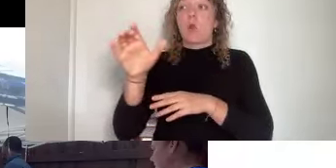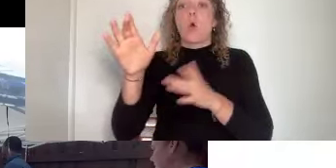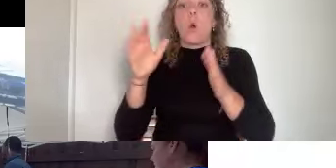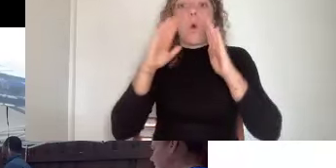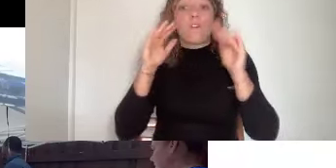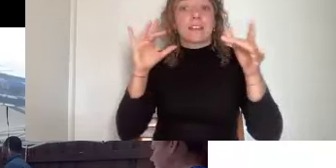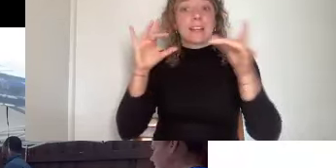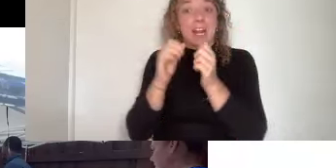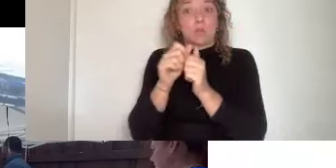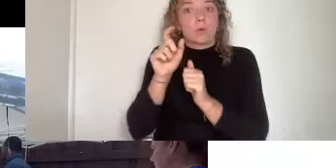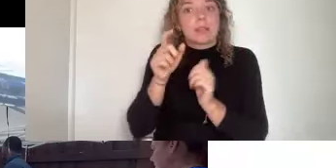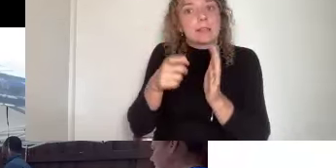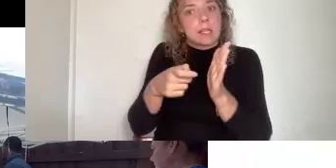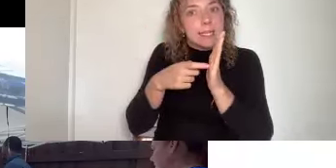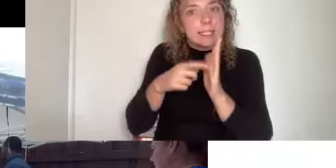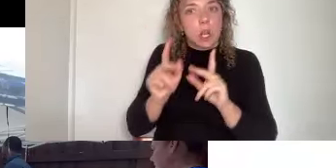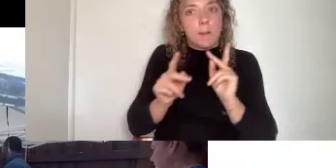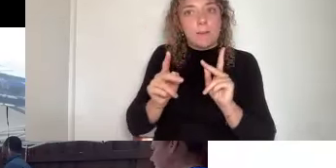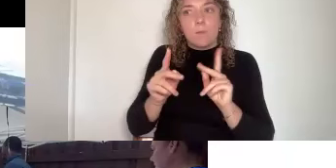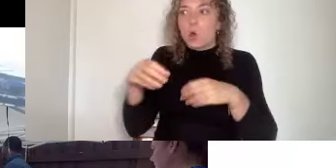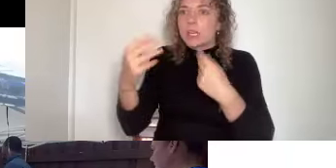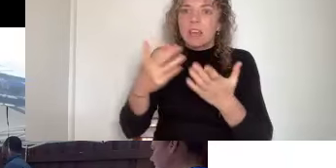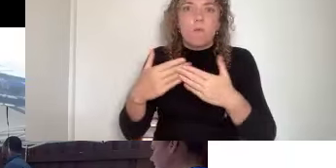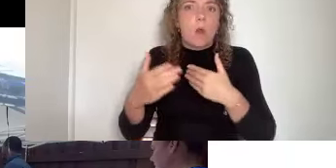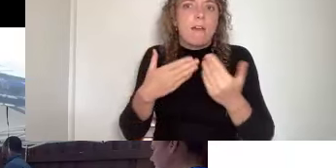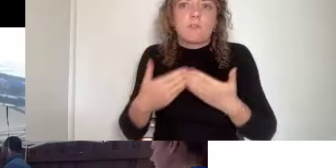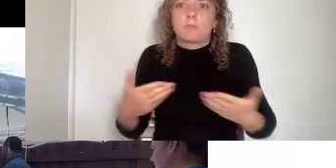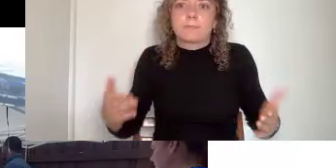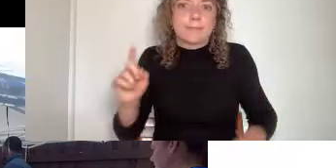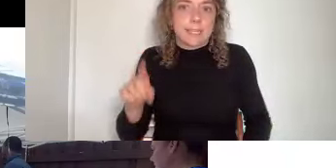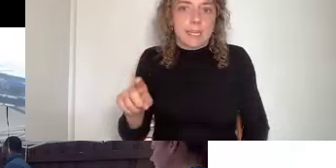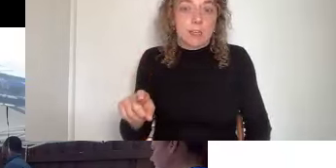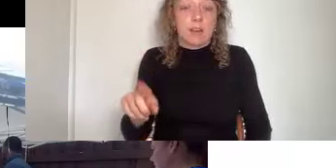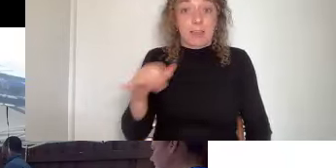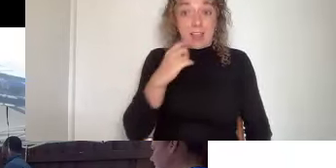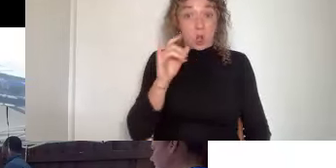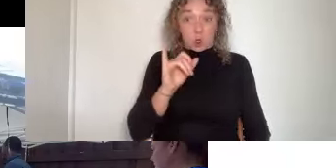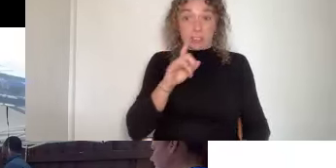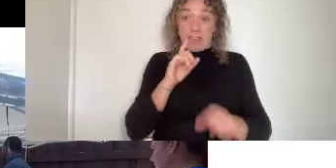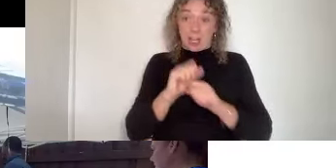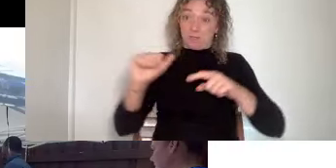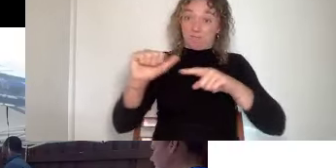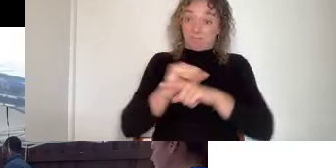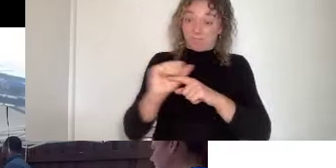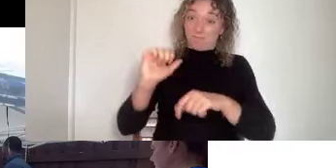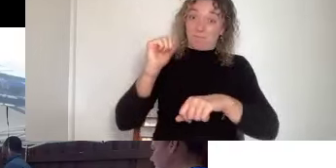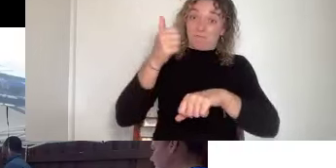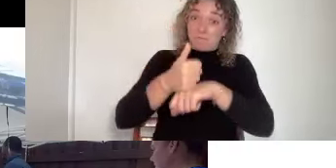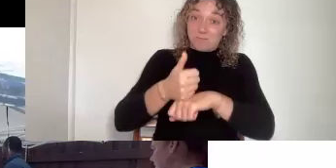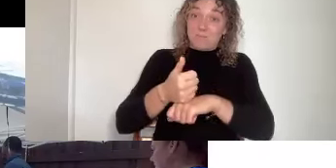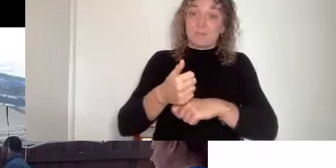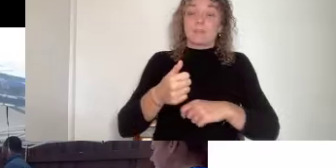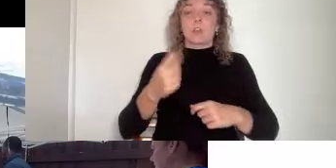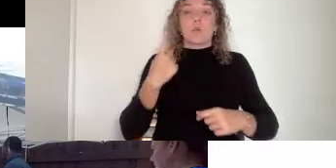necessary people, give them materials, whatever's needed. What this looks like in actual practice can be, say,